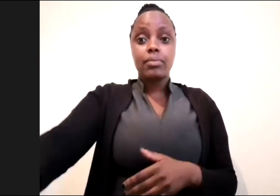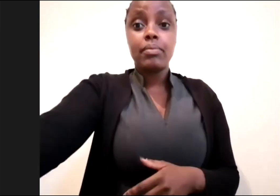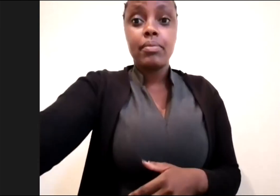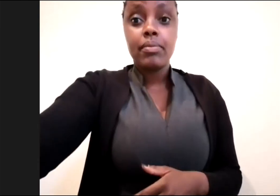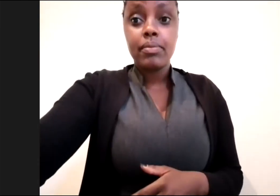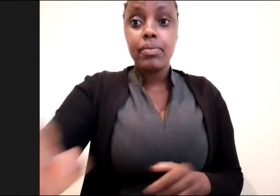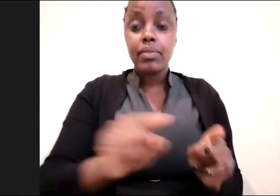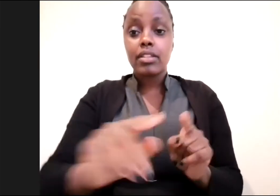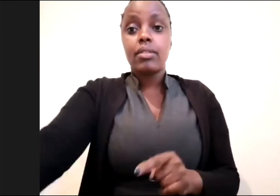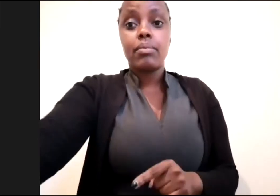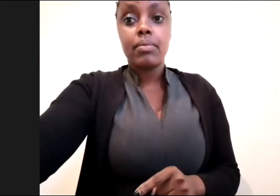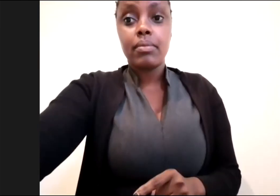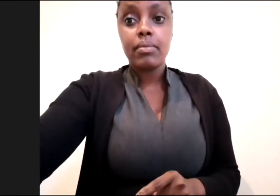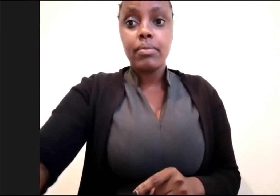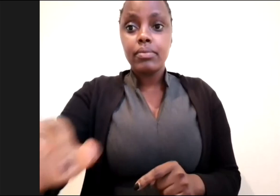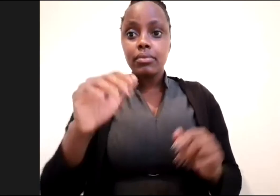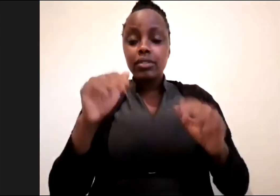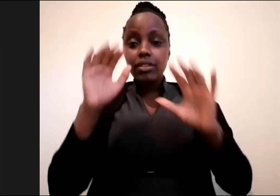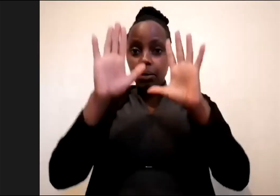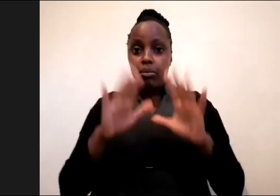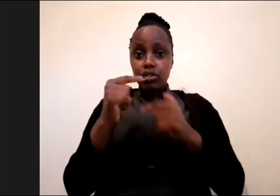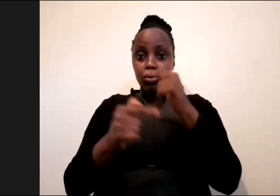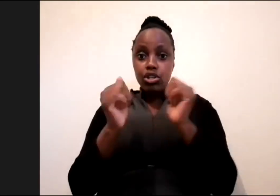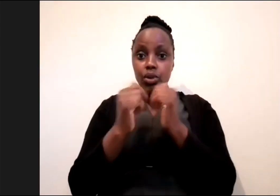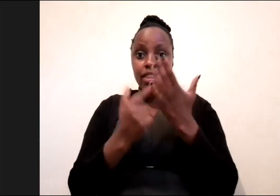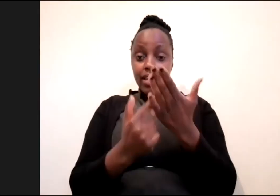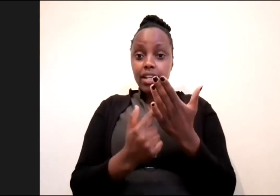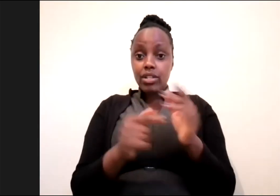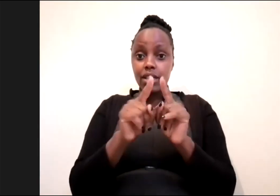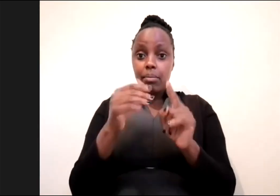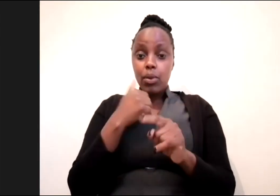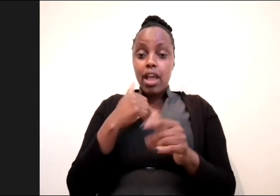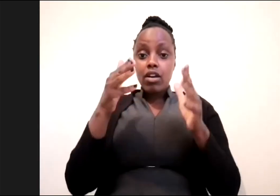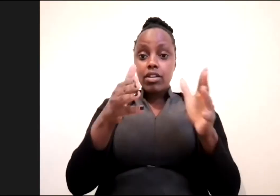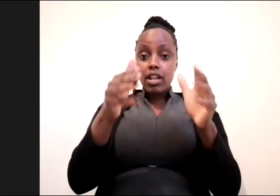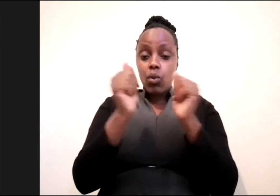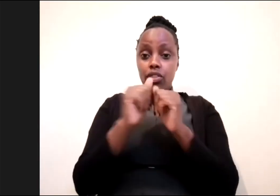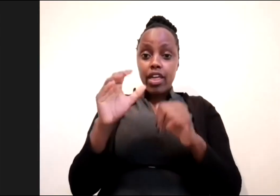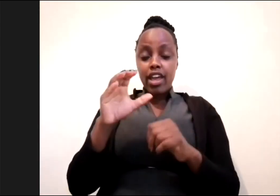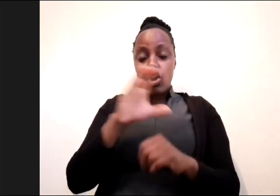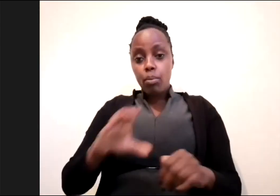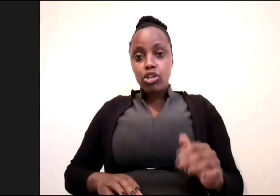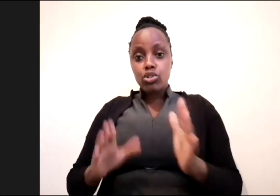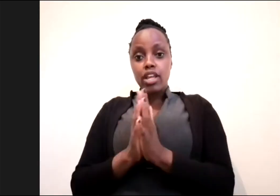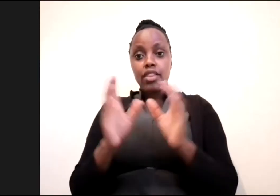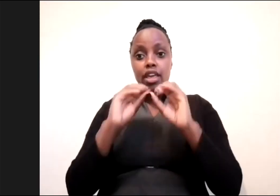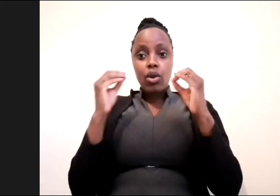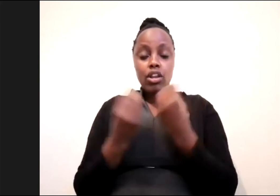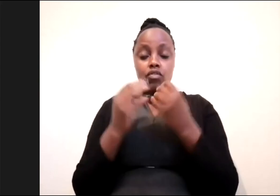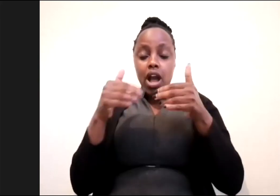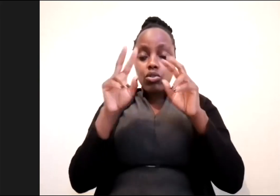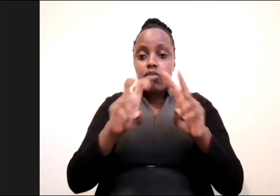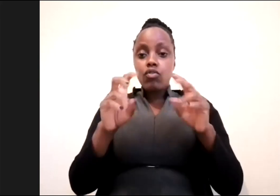very important to keep this dialogue. This dialogue already exists with the organization and the commission to try to find the way and the practical